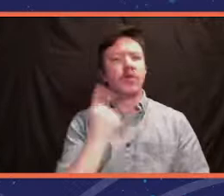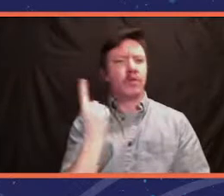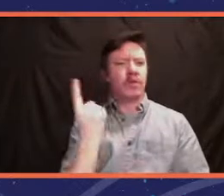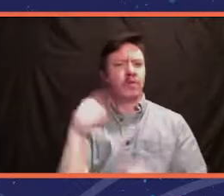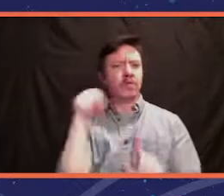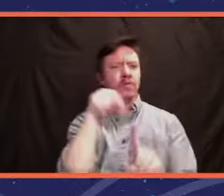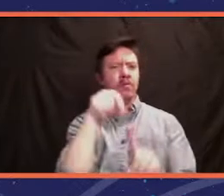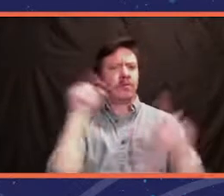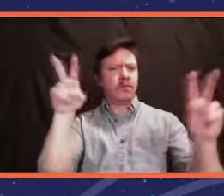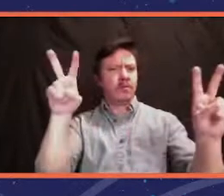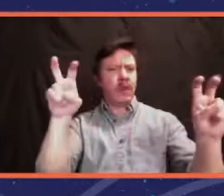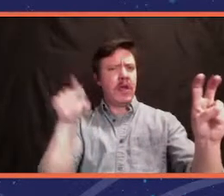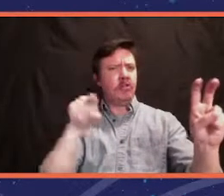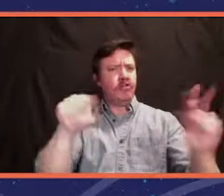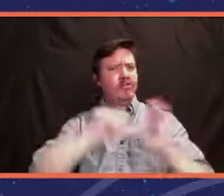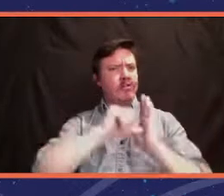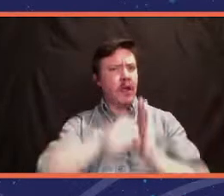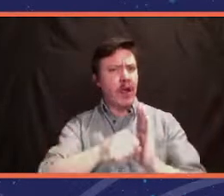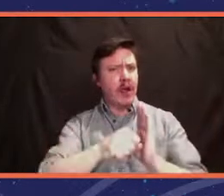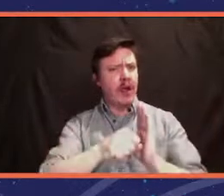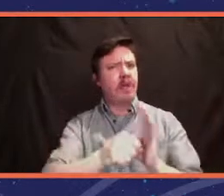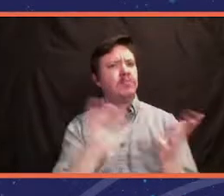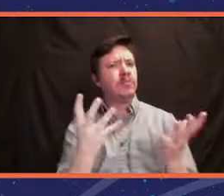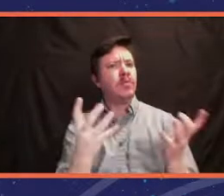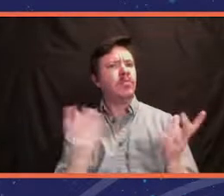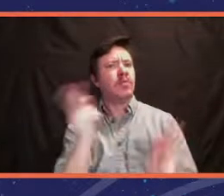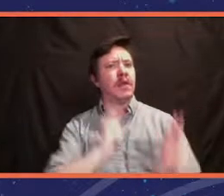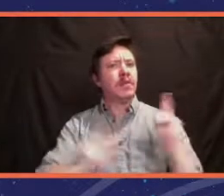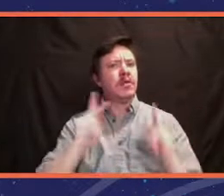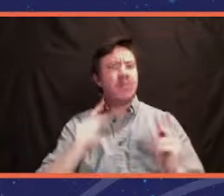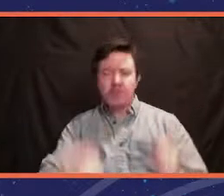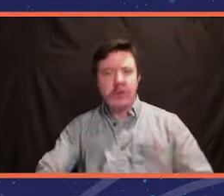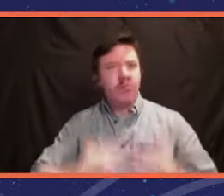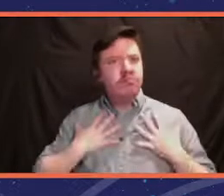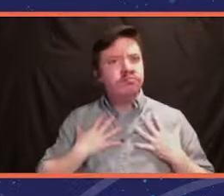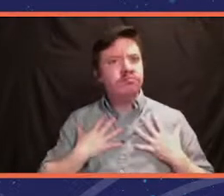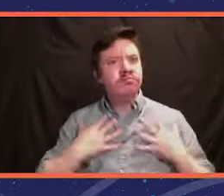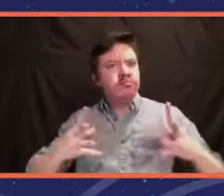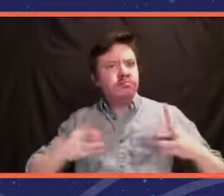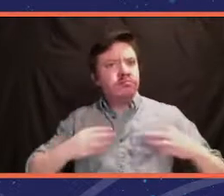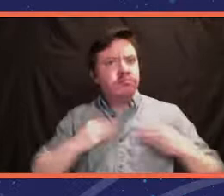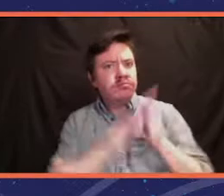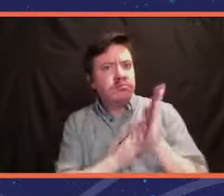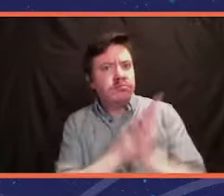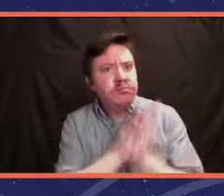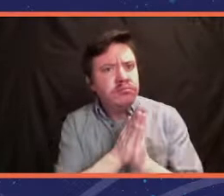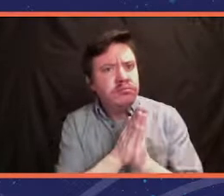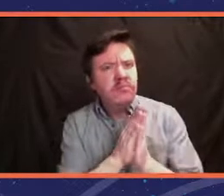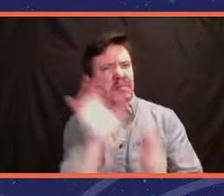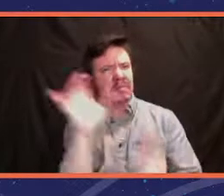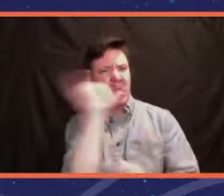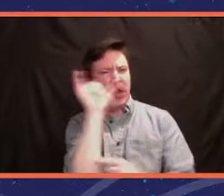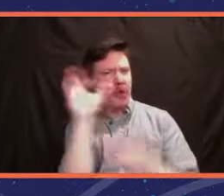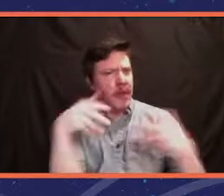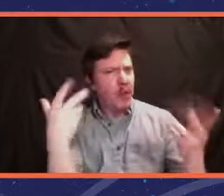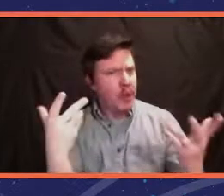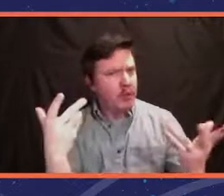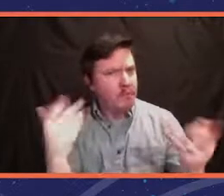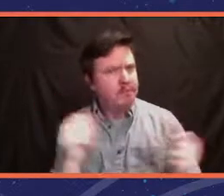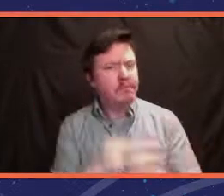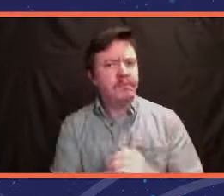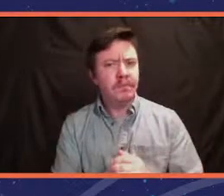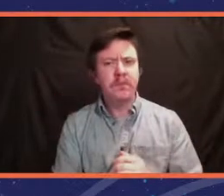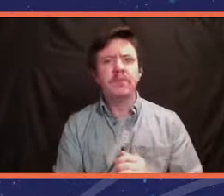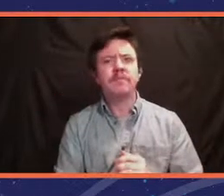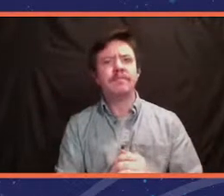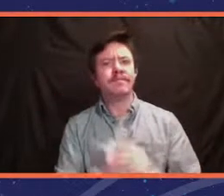that you would really like folks to activate around, and how you would want them to activate around. We can see it. I see the future through